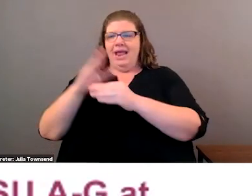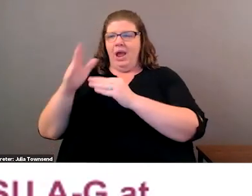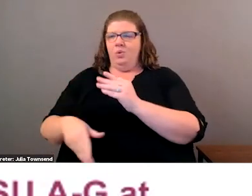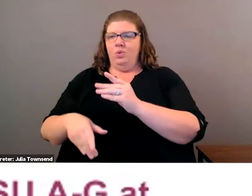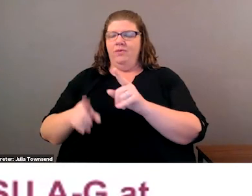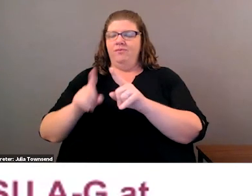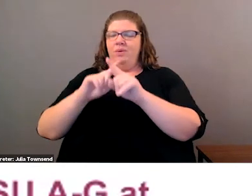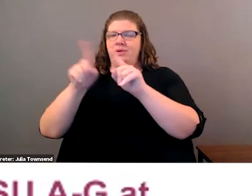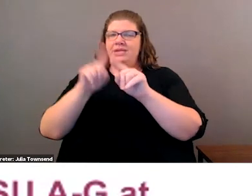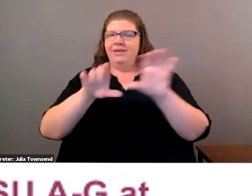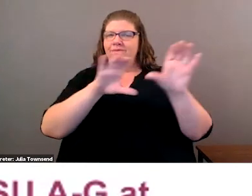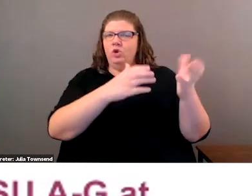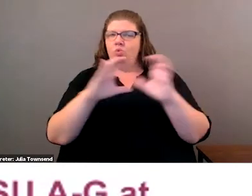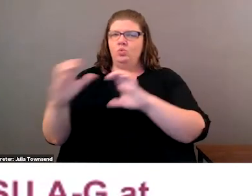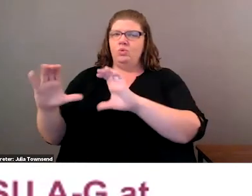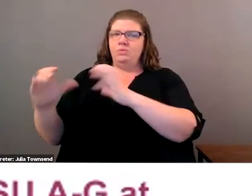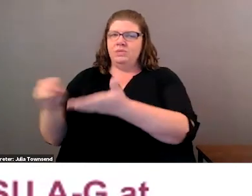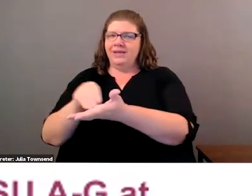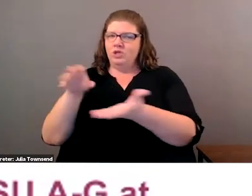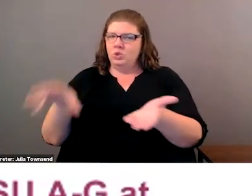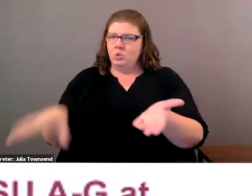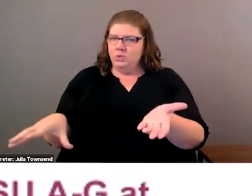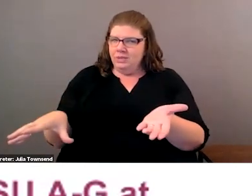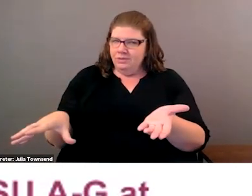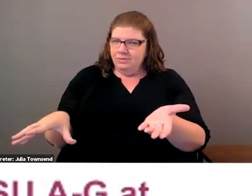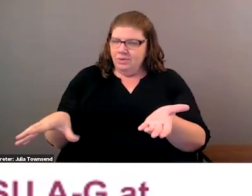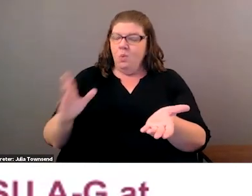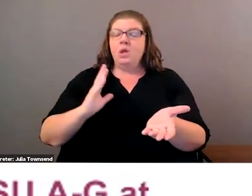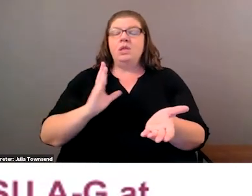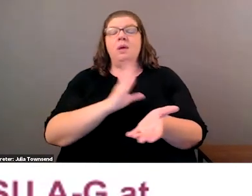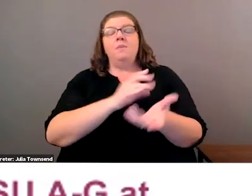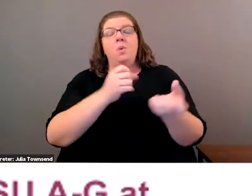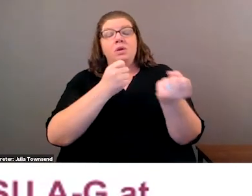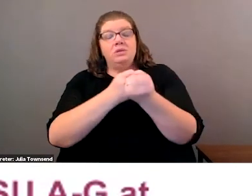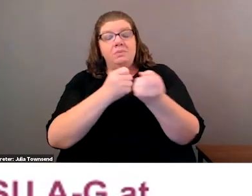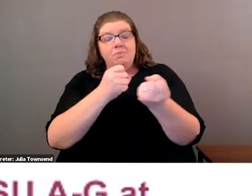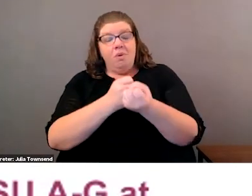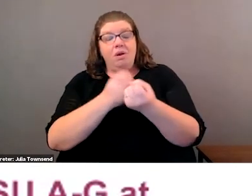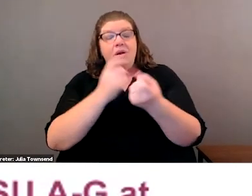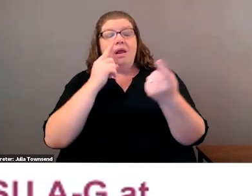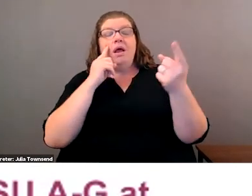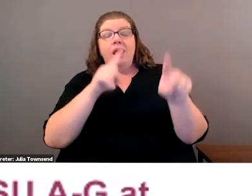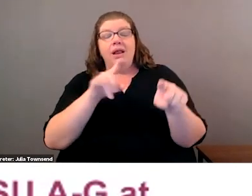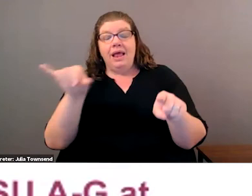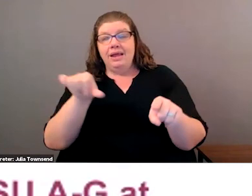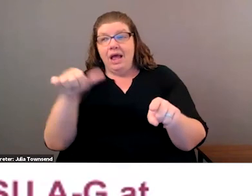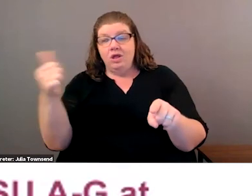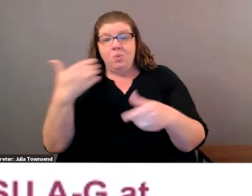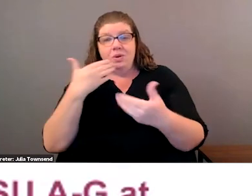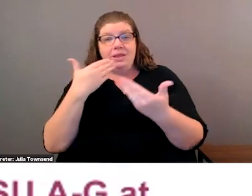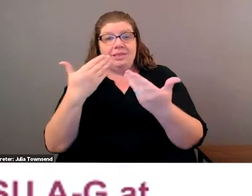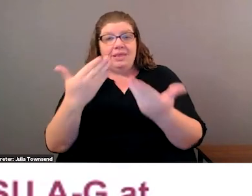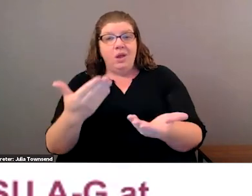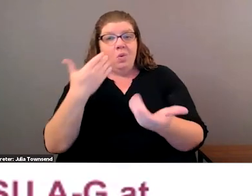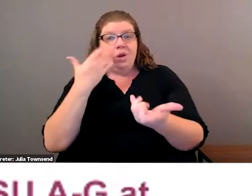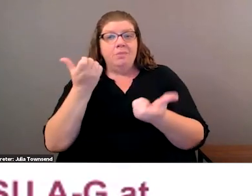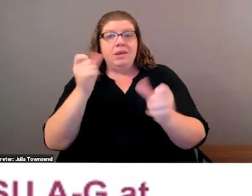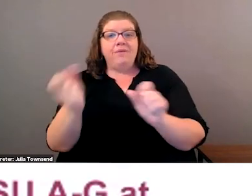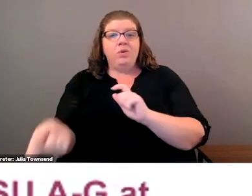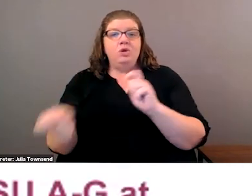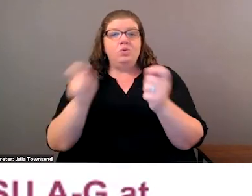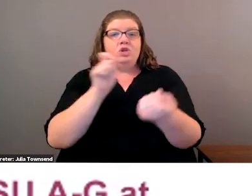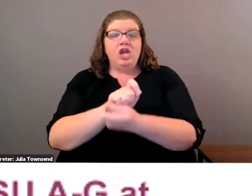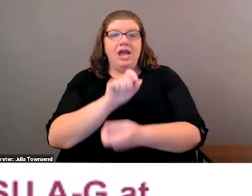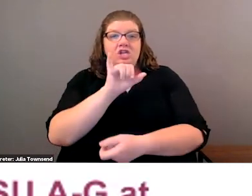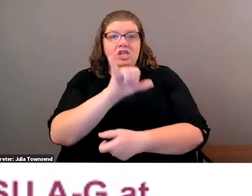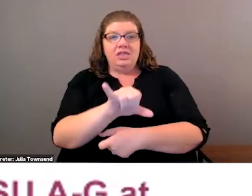different backgrounds? With the board support, I, like others this evening, want to thank you because we're going to be endeavoring to change that through